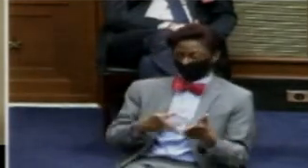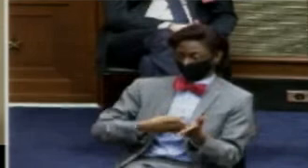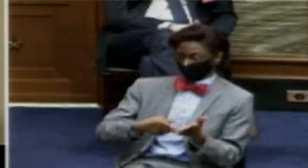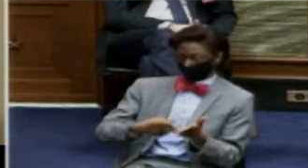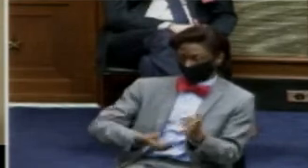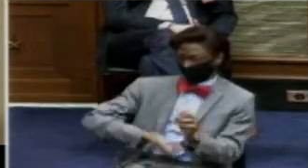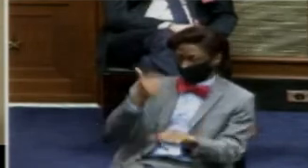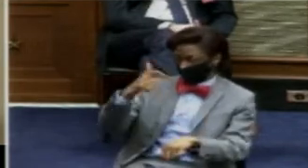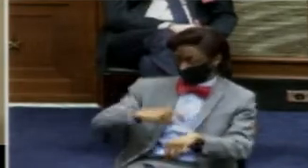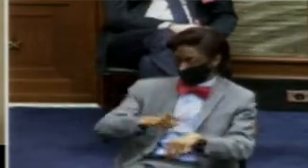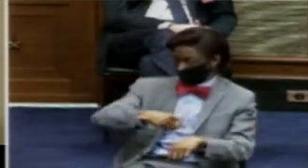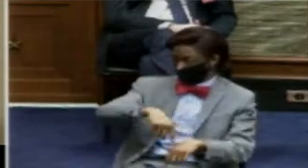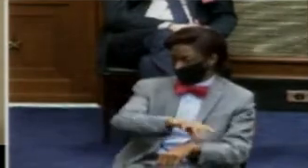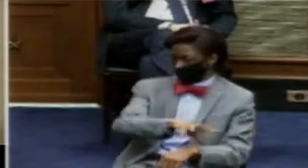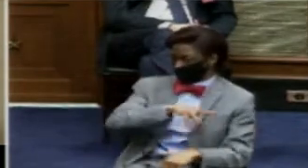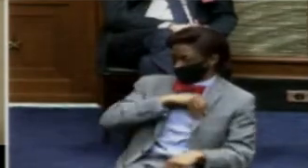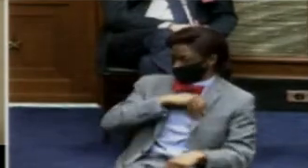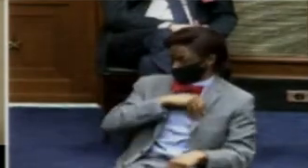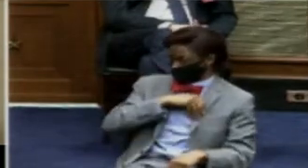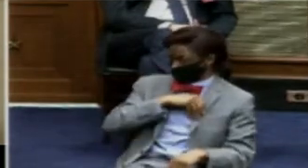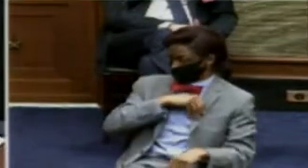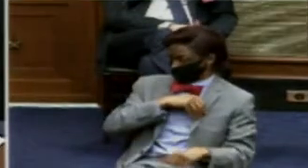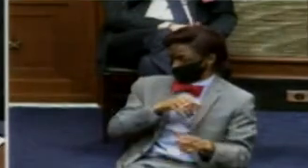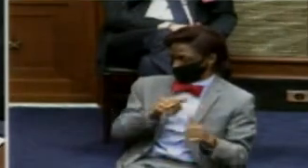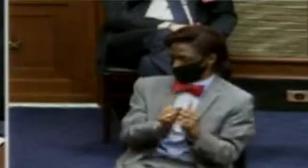the time, they were admitted in pairs?